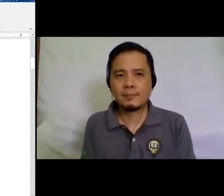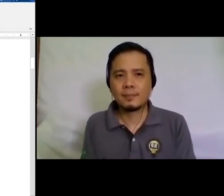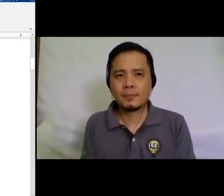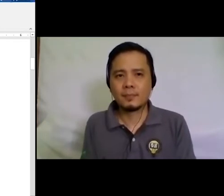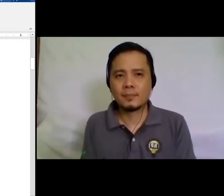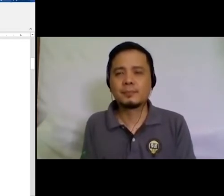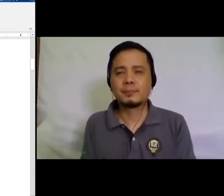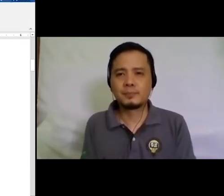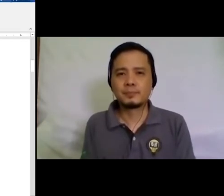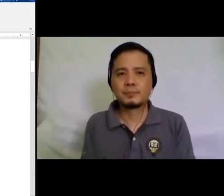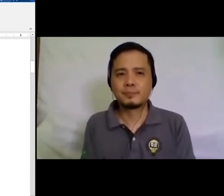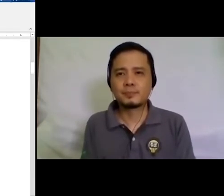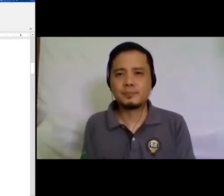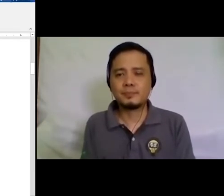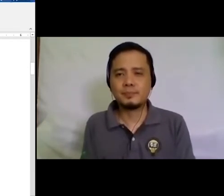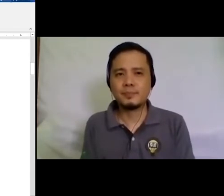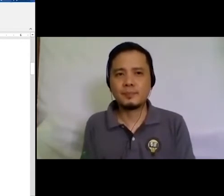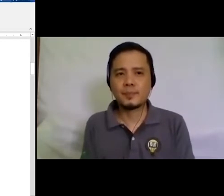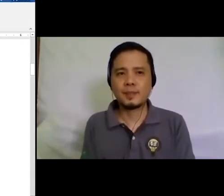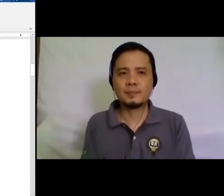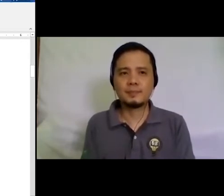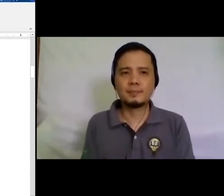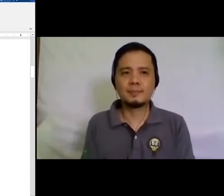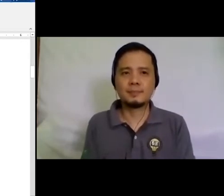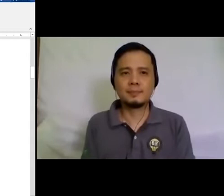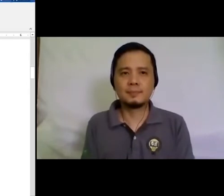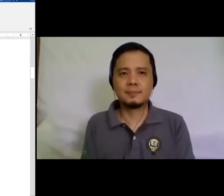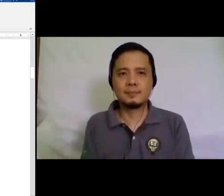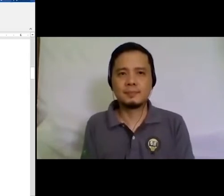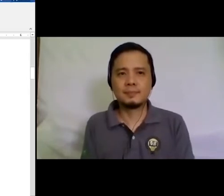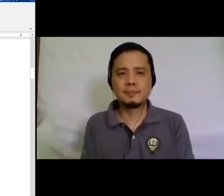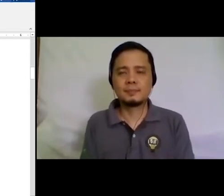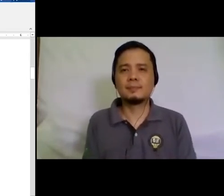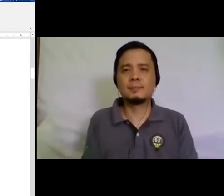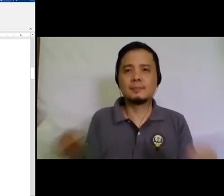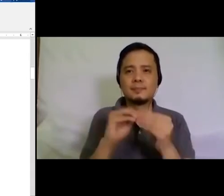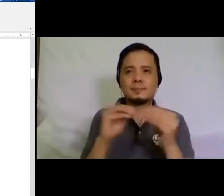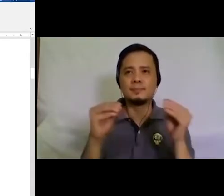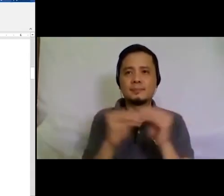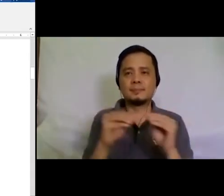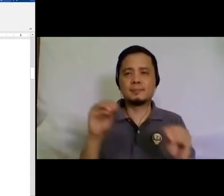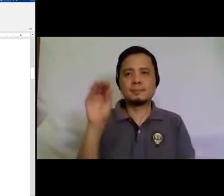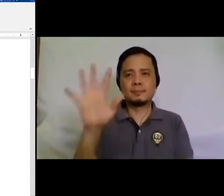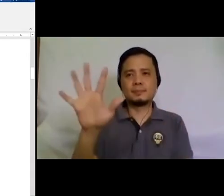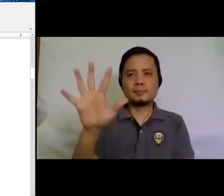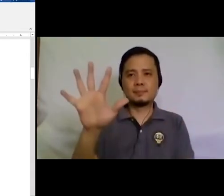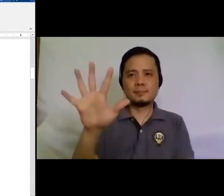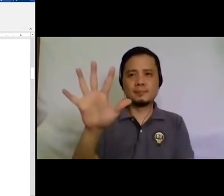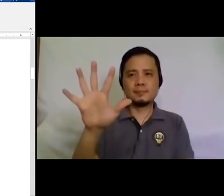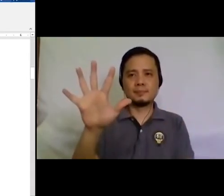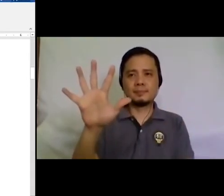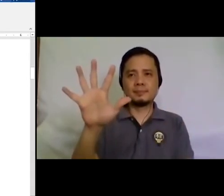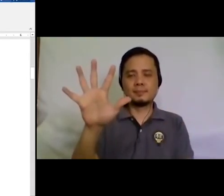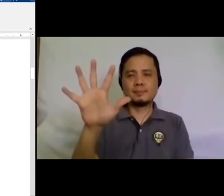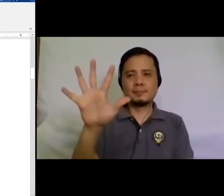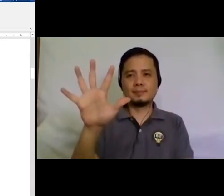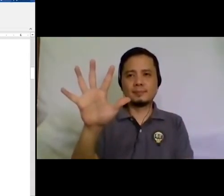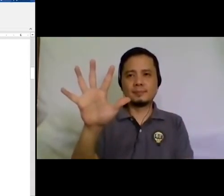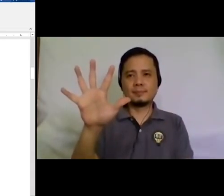Yes, we're focusing on B. All right, what about number 5?